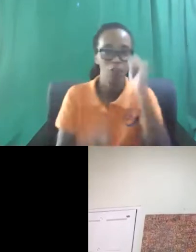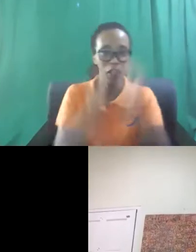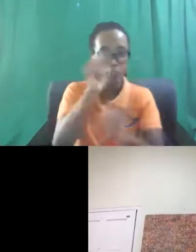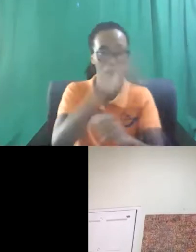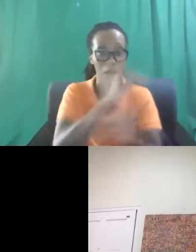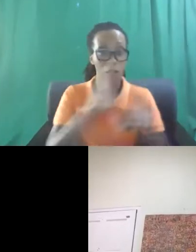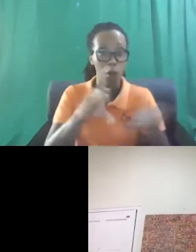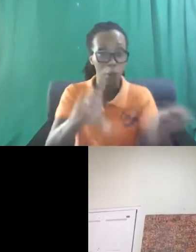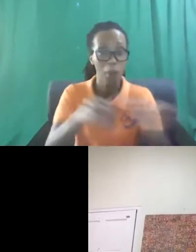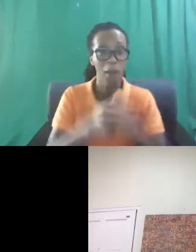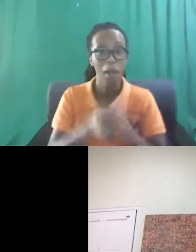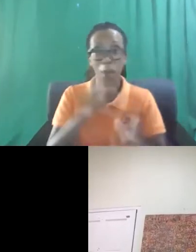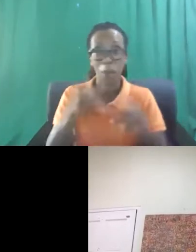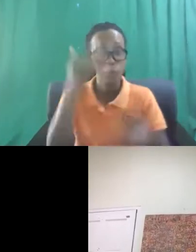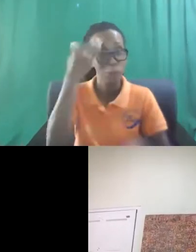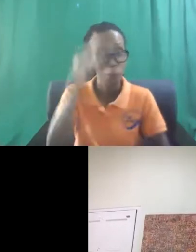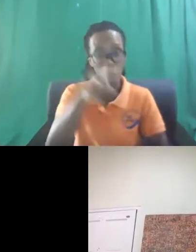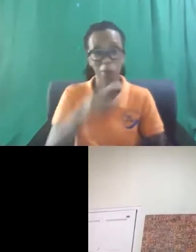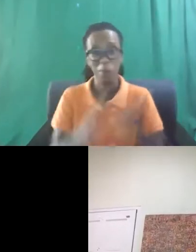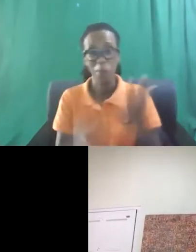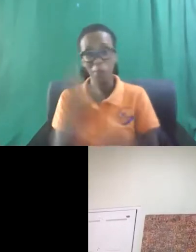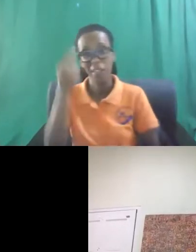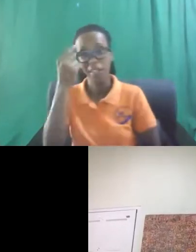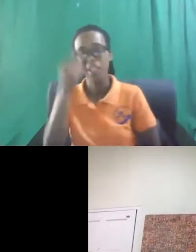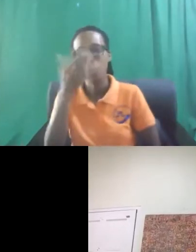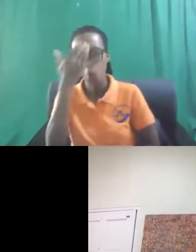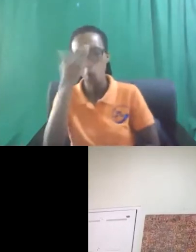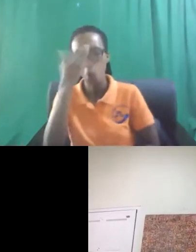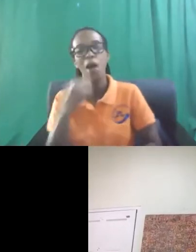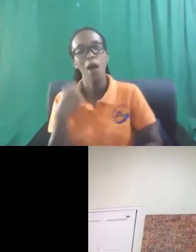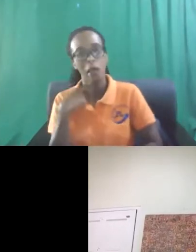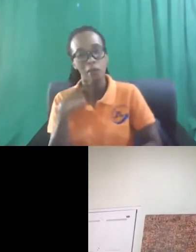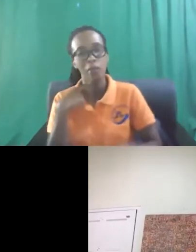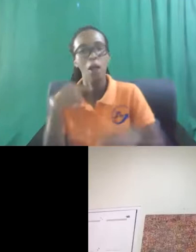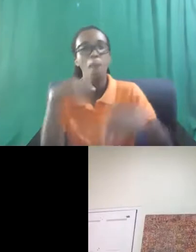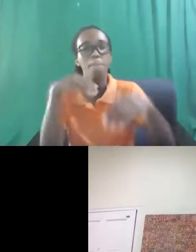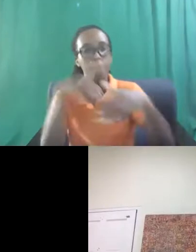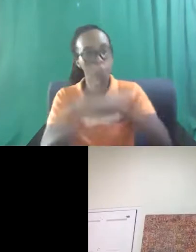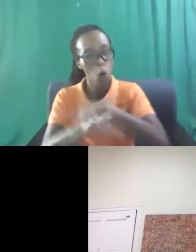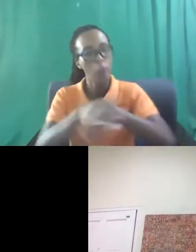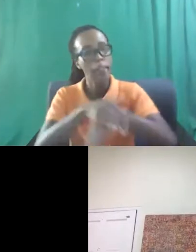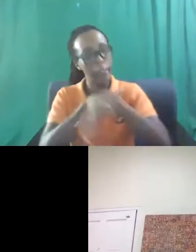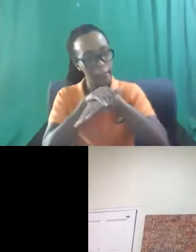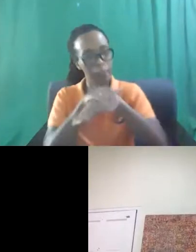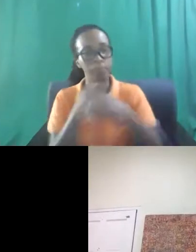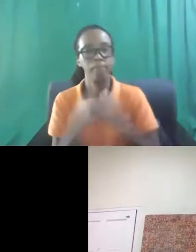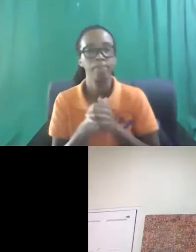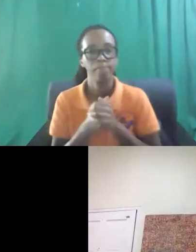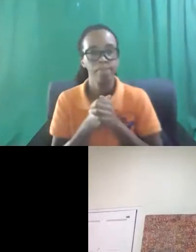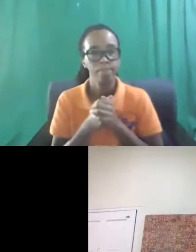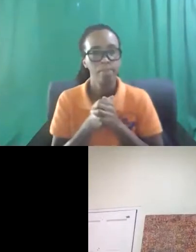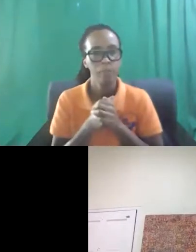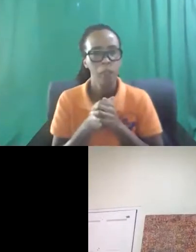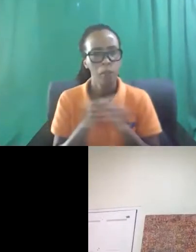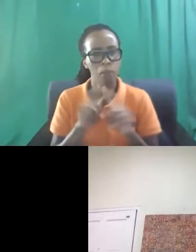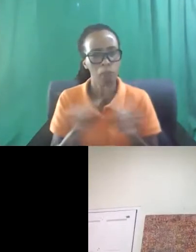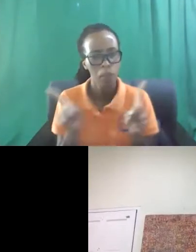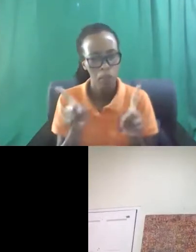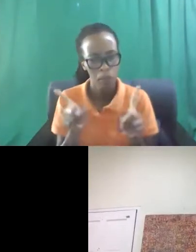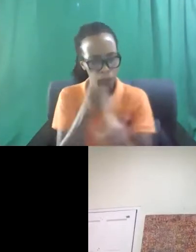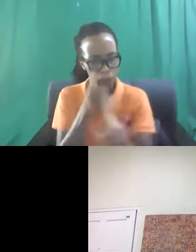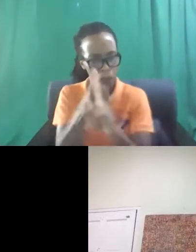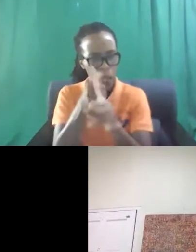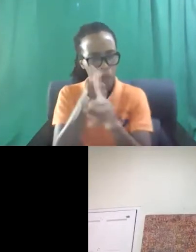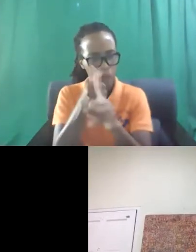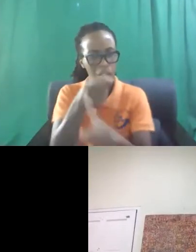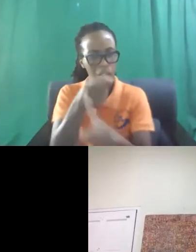If people don't know me, they might be able to tell by my accent that I wasn't born here. I was born in England. Um, but for me, my favorite part